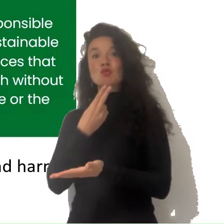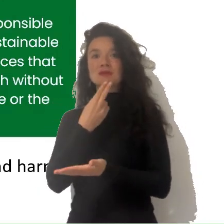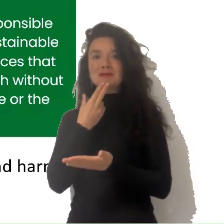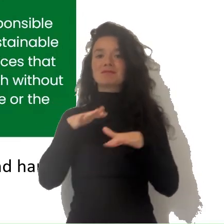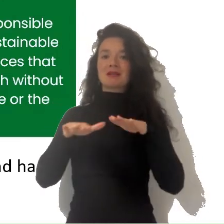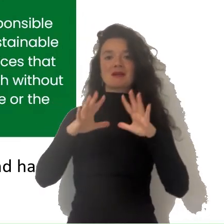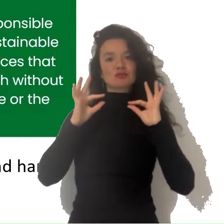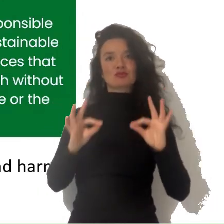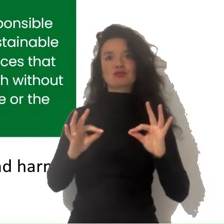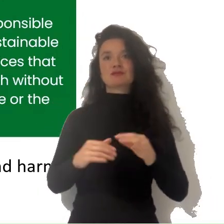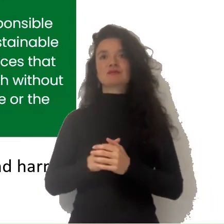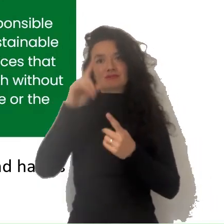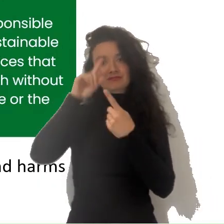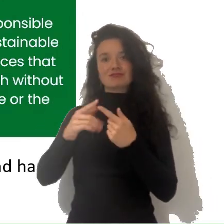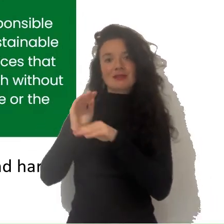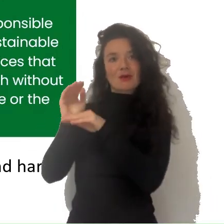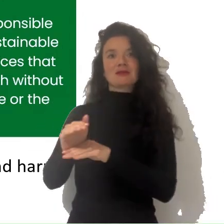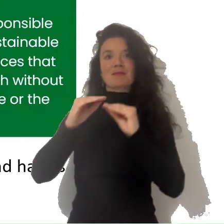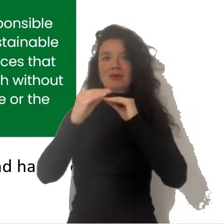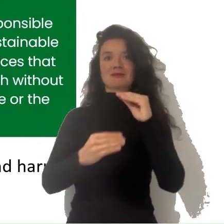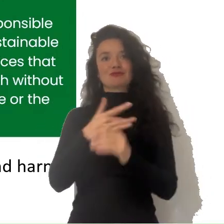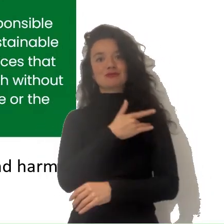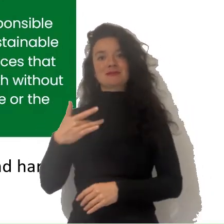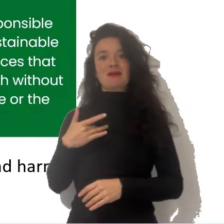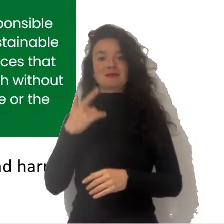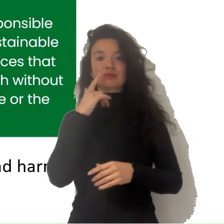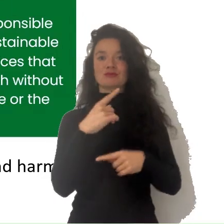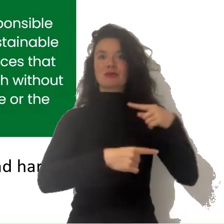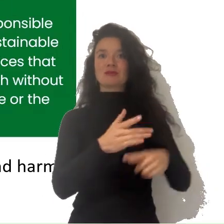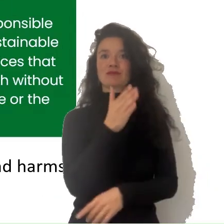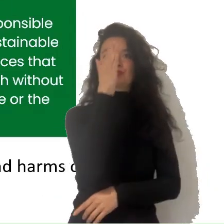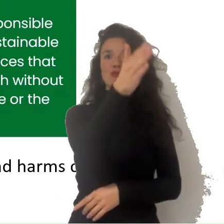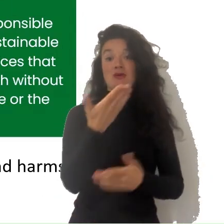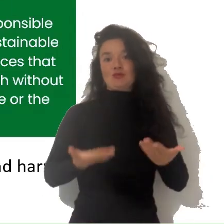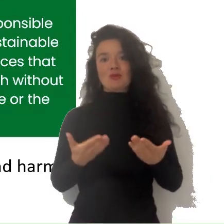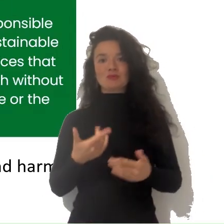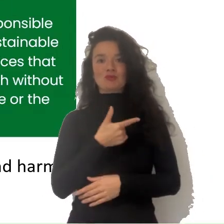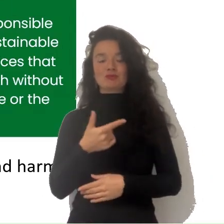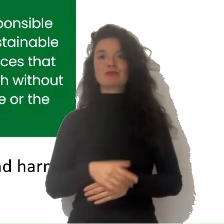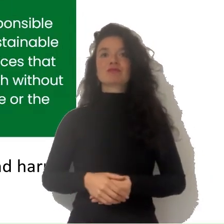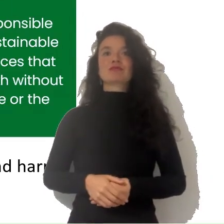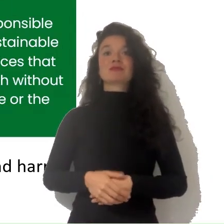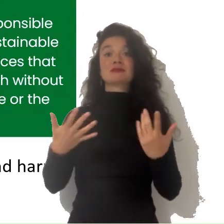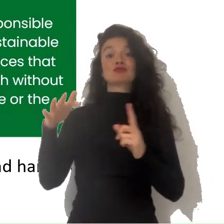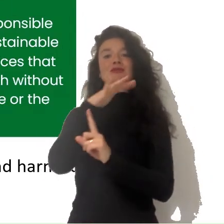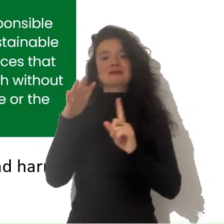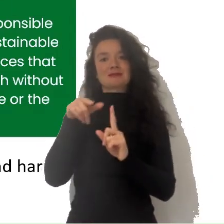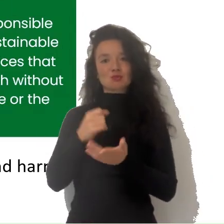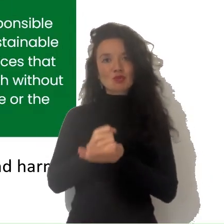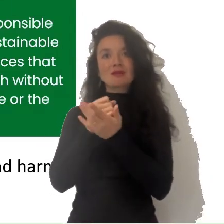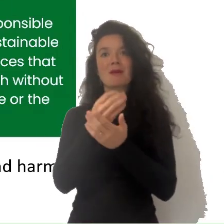ecosystems and use resources wisely to ensure a healthy planet for current and future generations.